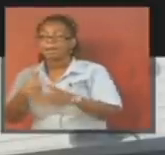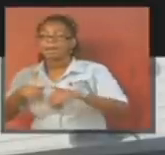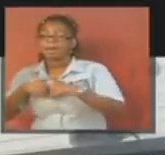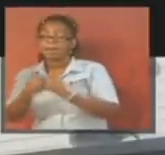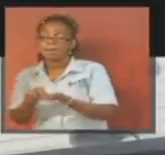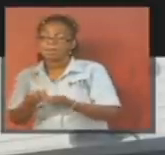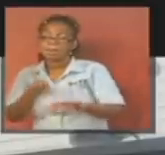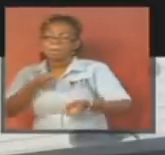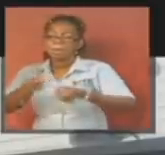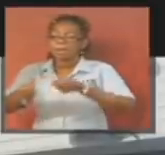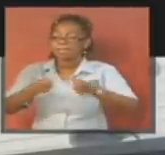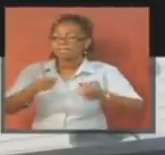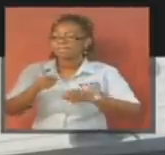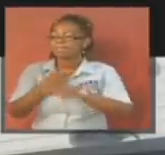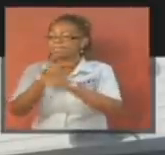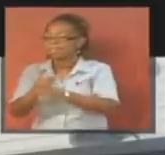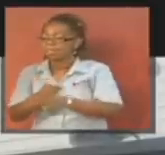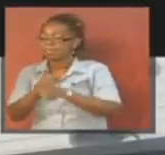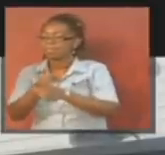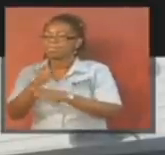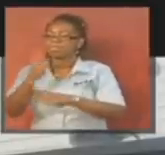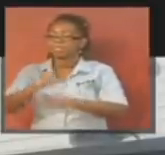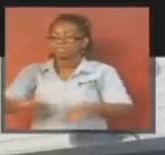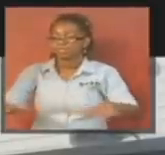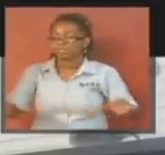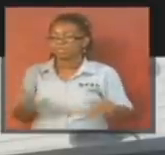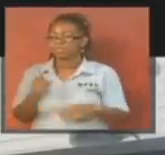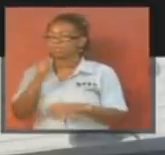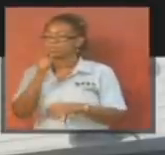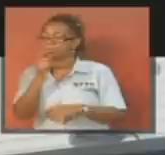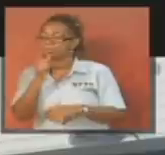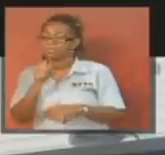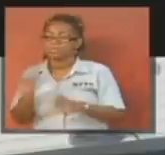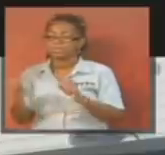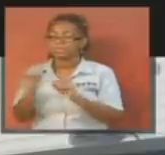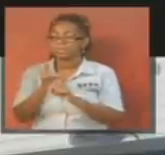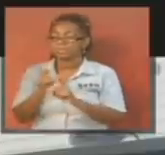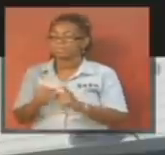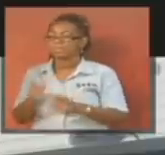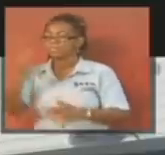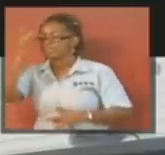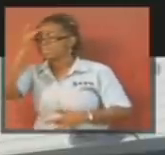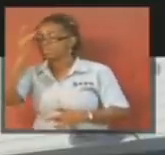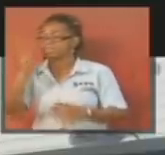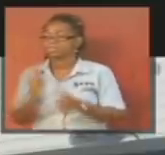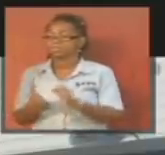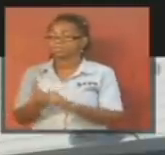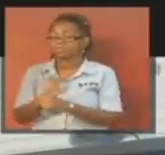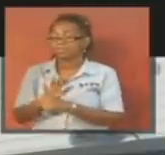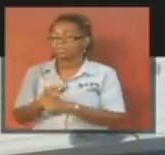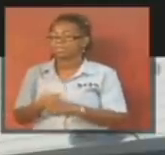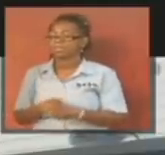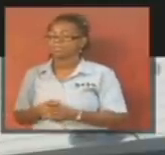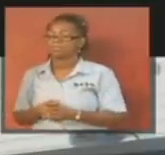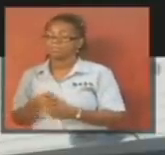be exposed or who would have been exposed to COVID-19 within the home environment?